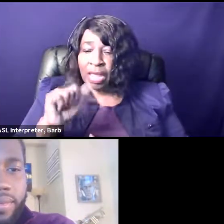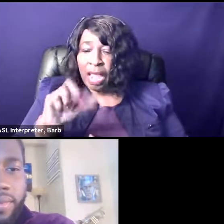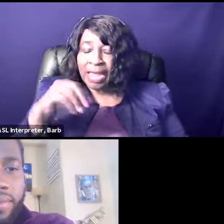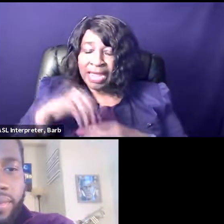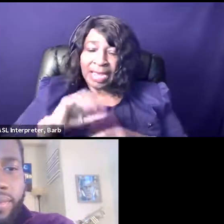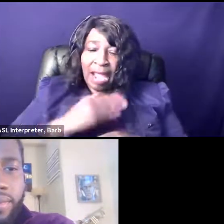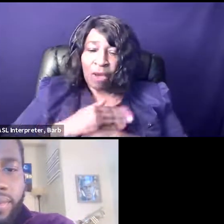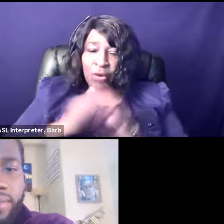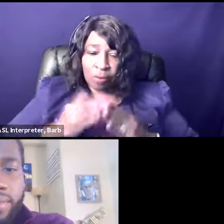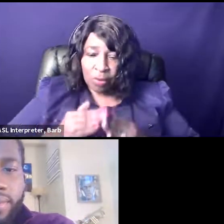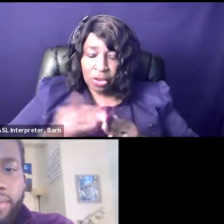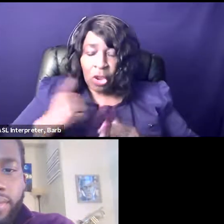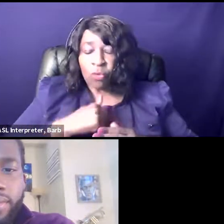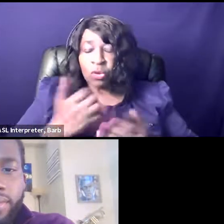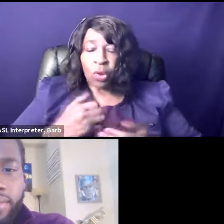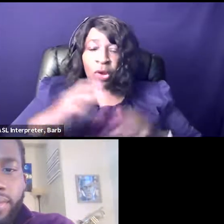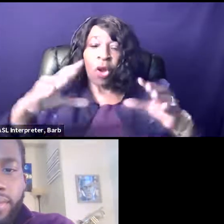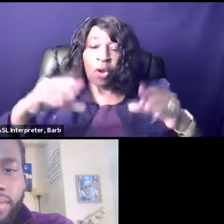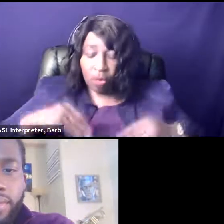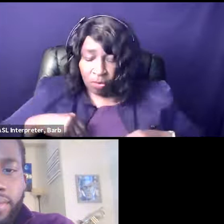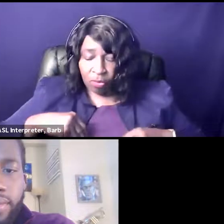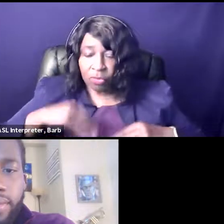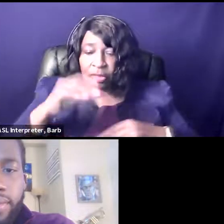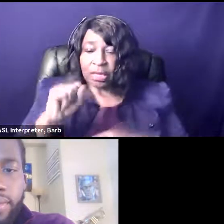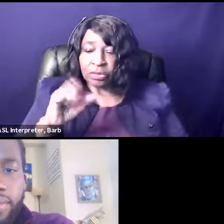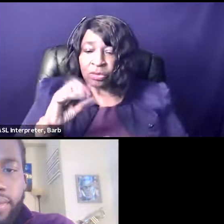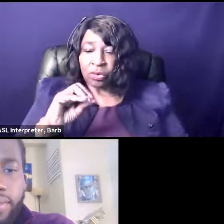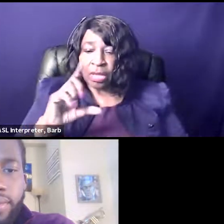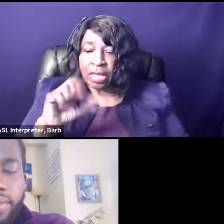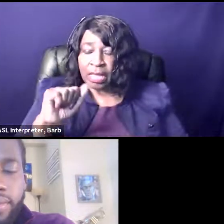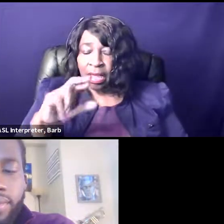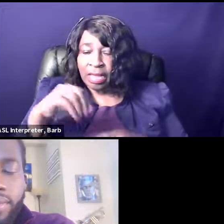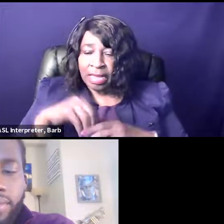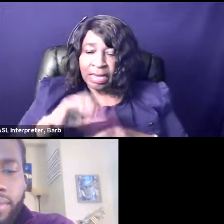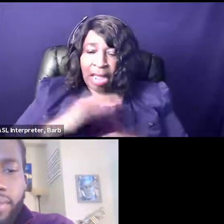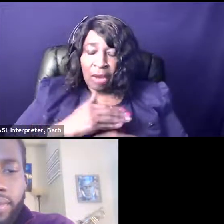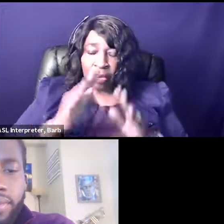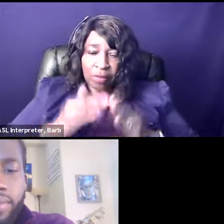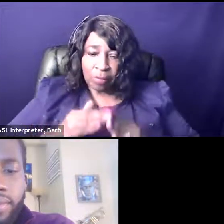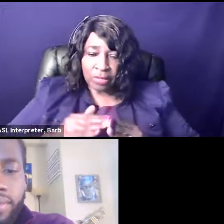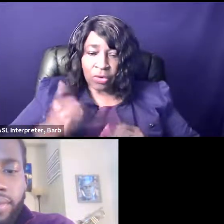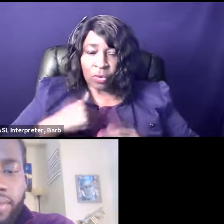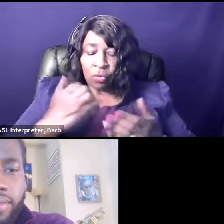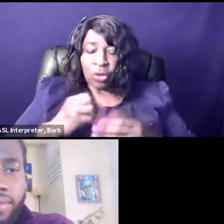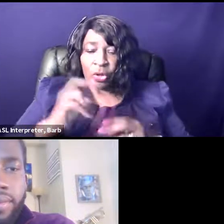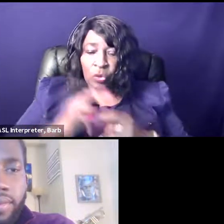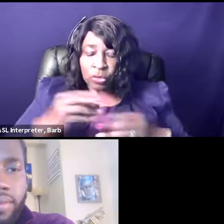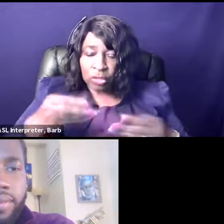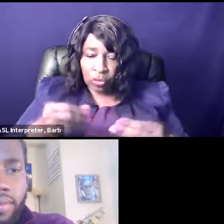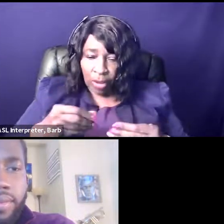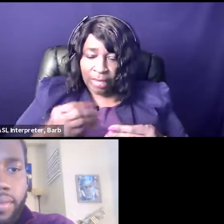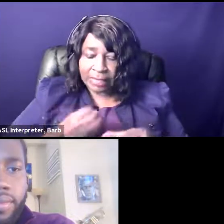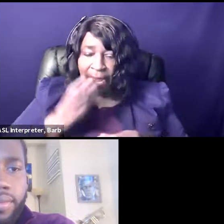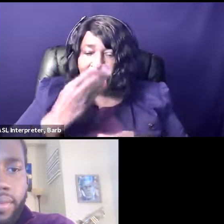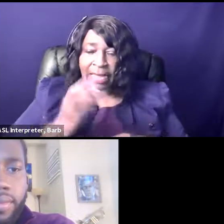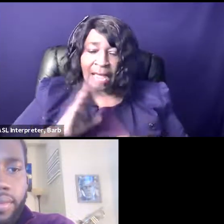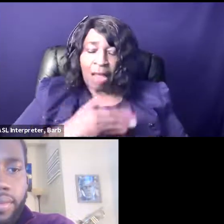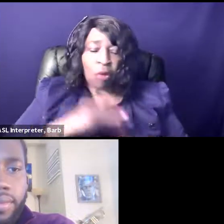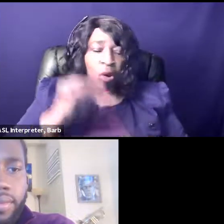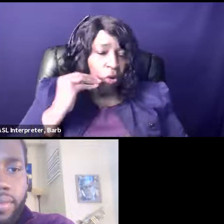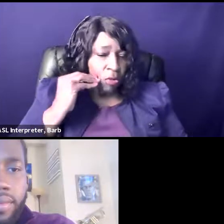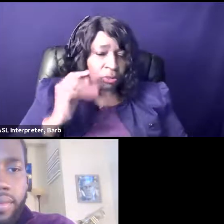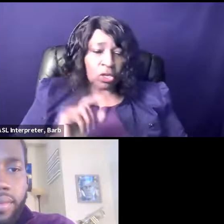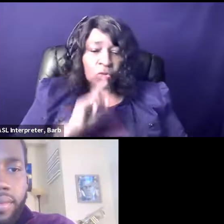own solar in our communities. We want to do geothermal and use the ground to heat our homes. And so it's really about,